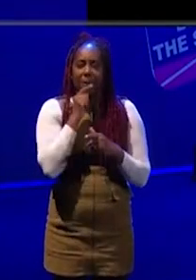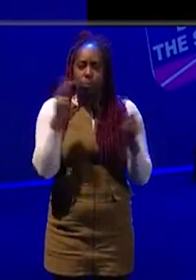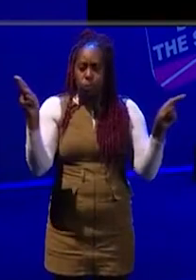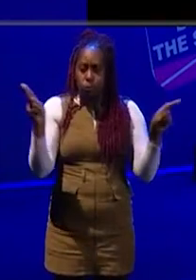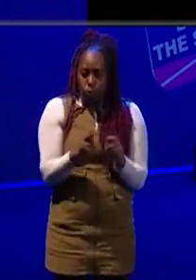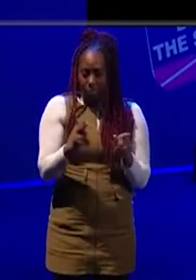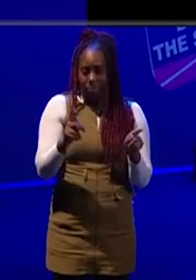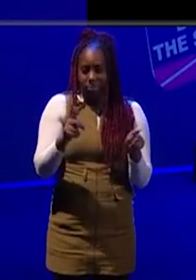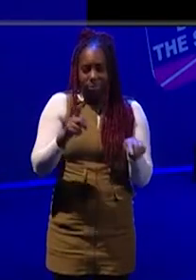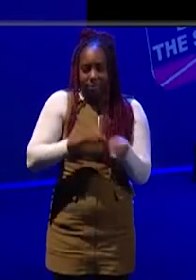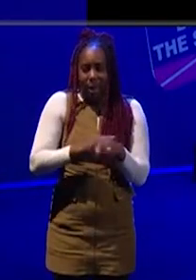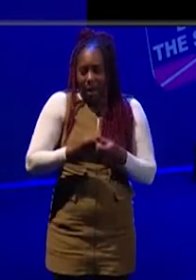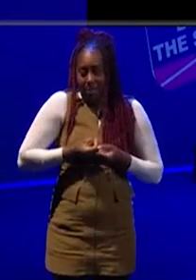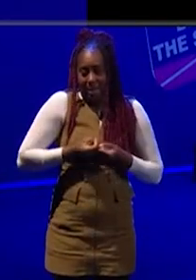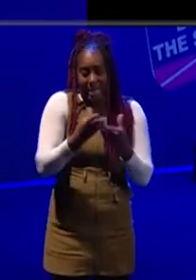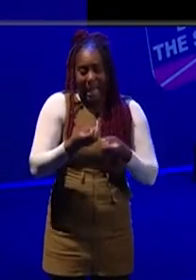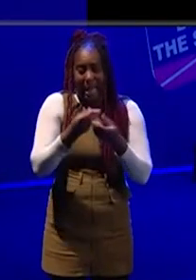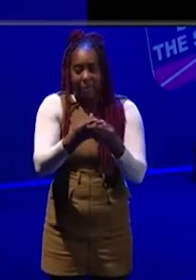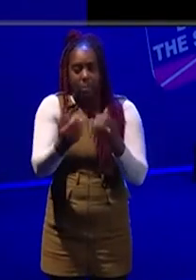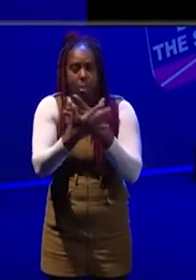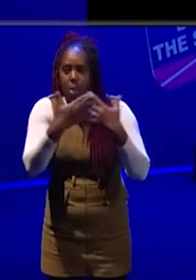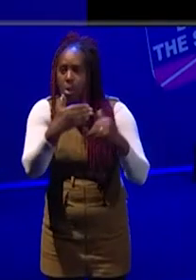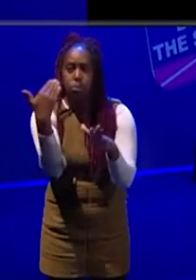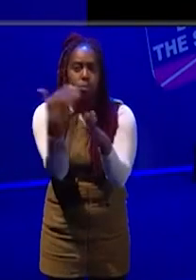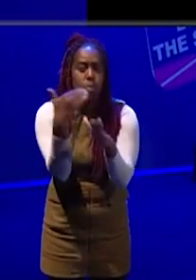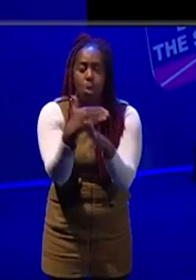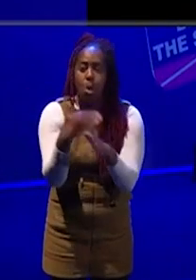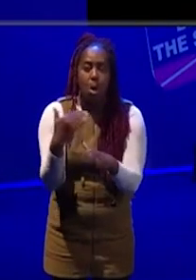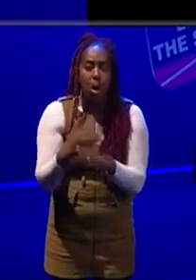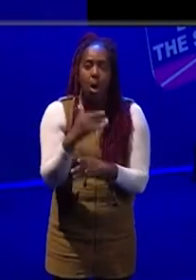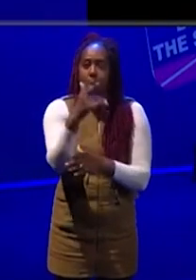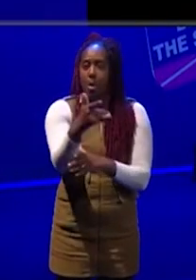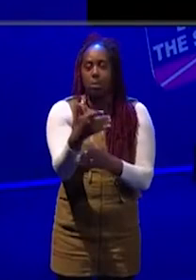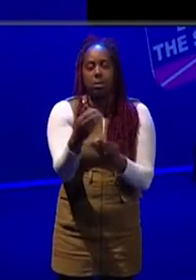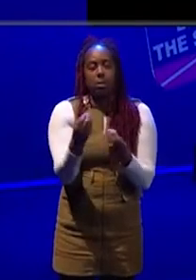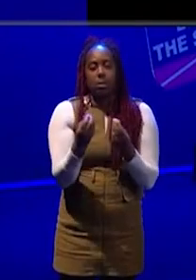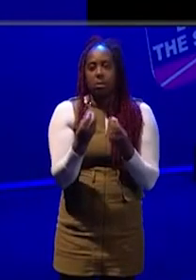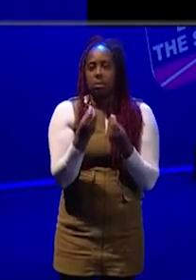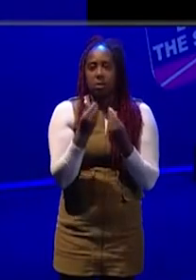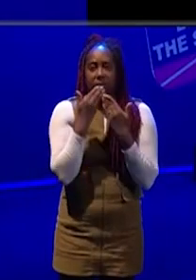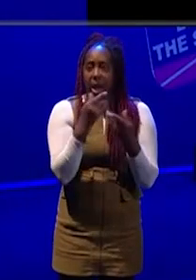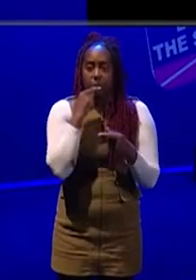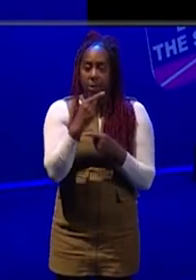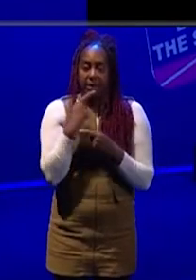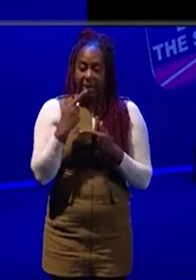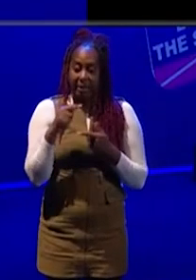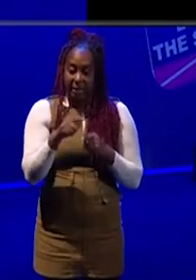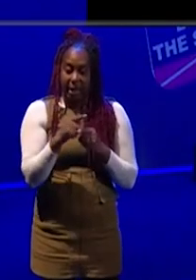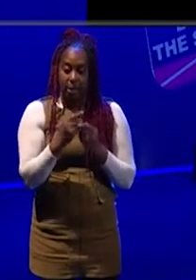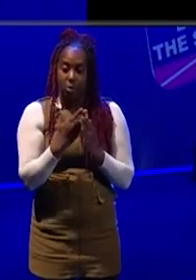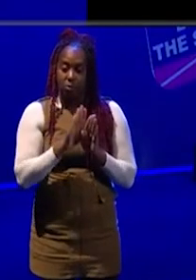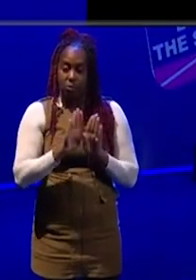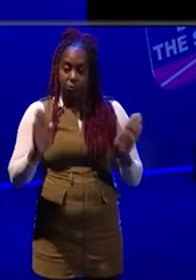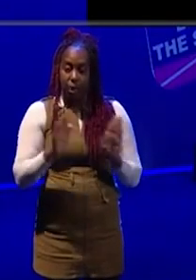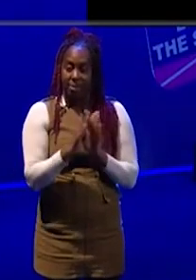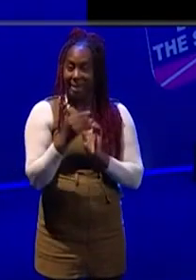time, and gave lots of people work at a time in which they needed it, which was utterly incredible. And they didn't lay their front of house off as well, Royal Court, so that as